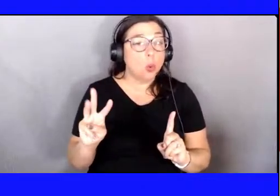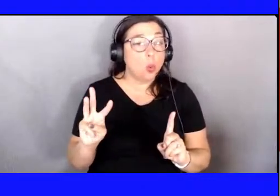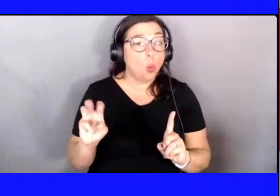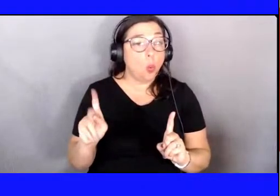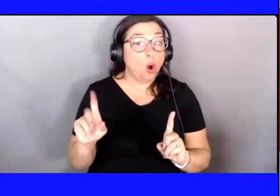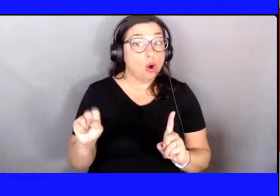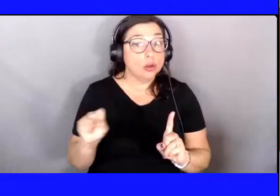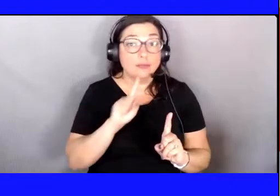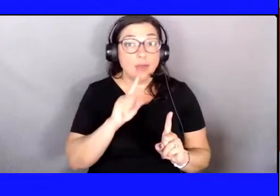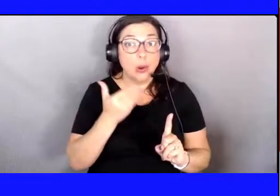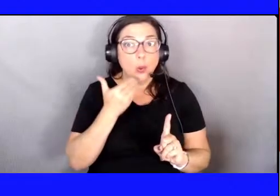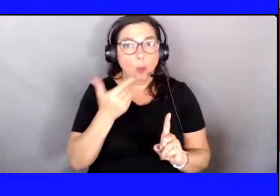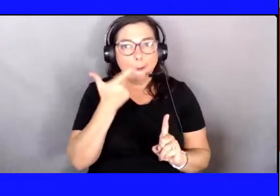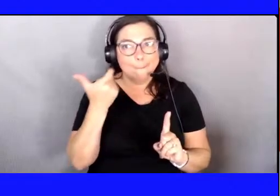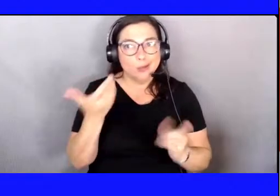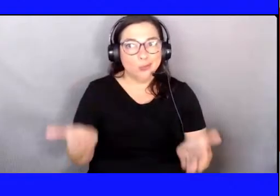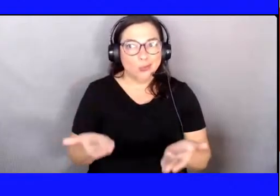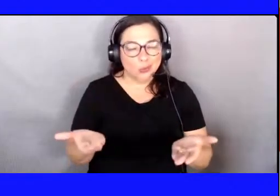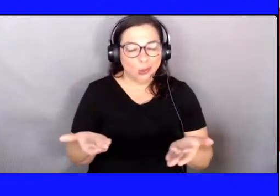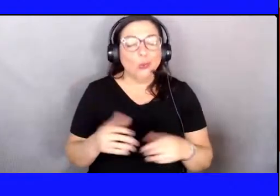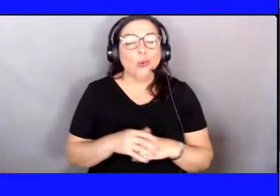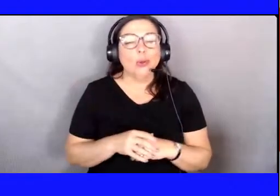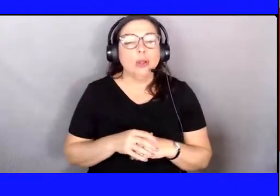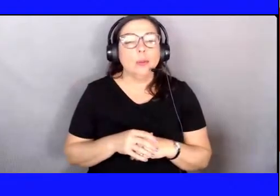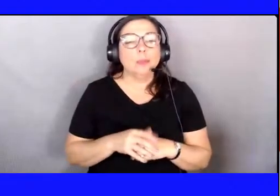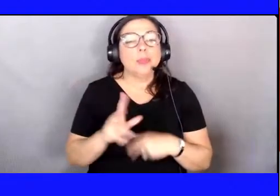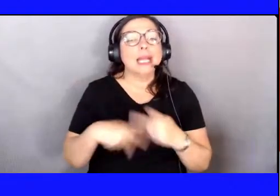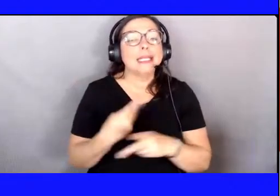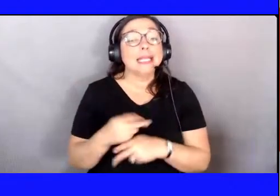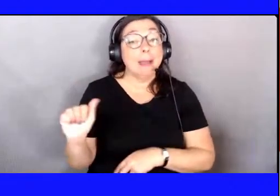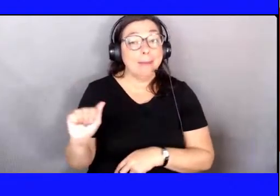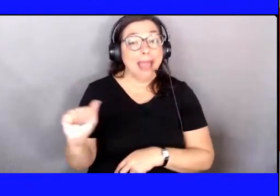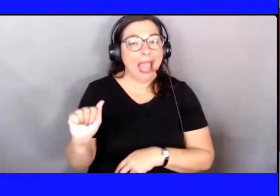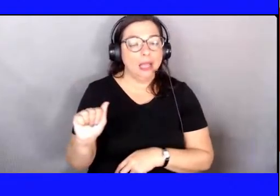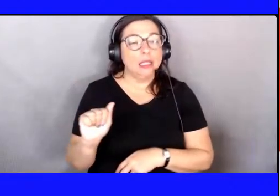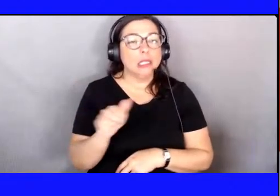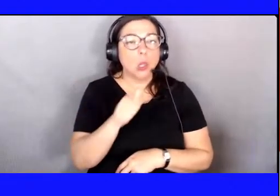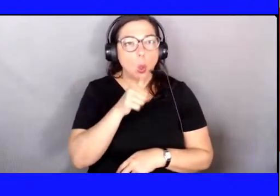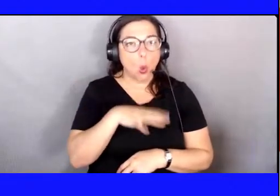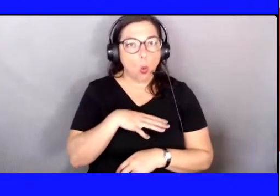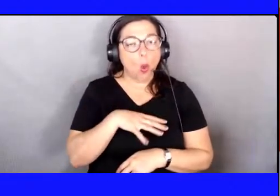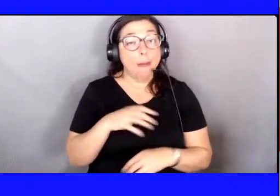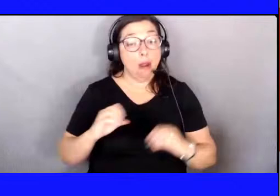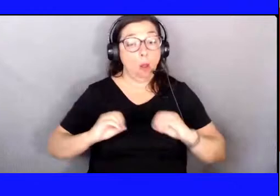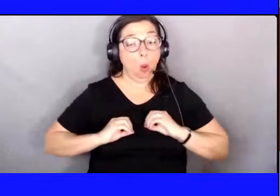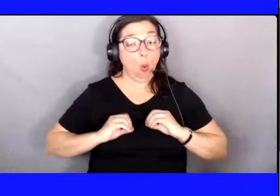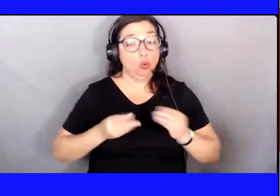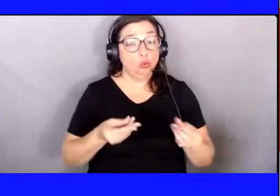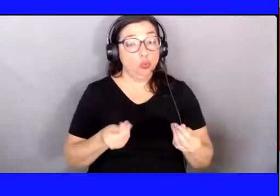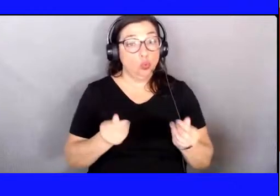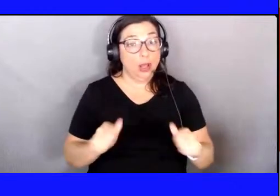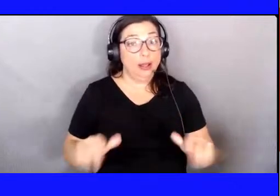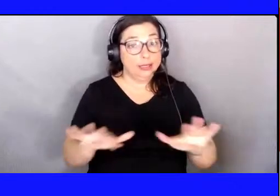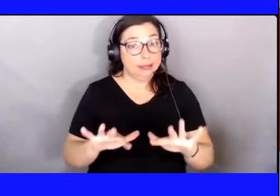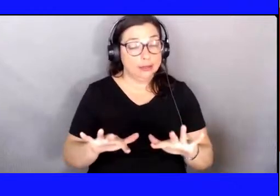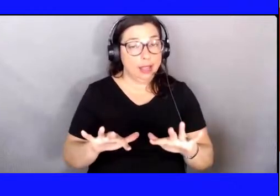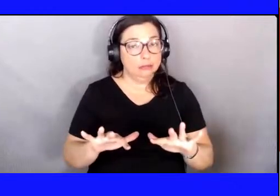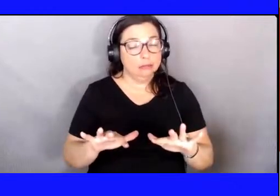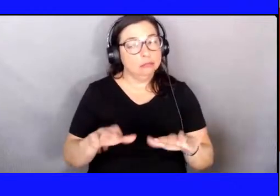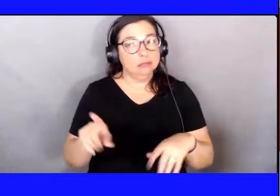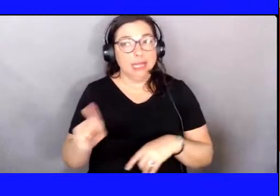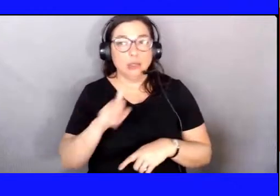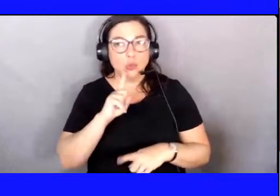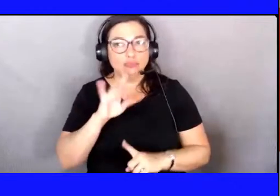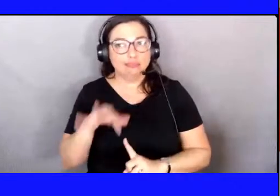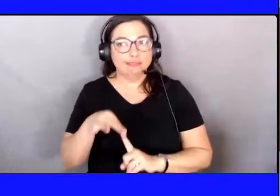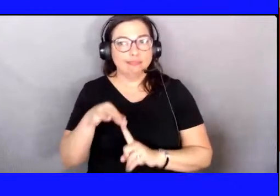steeped in the Bronx. So Type A Projects is a women-owned real estate development company, which is a bit of a unicorn, not just in New